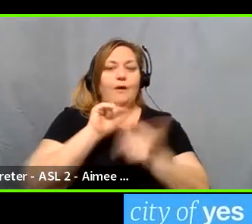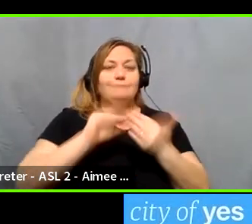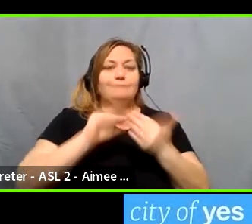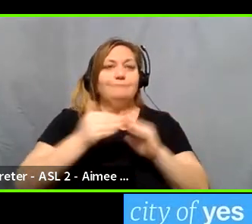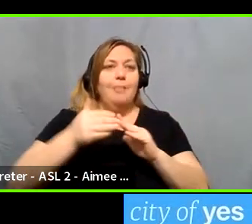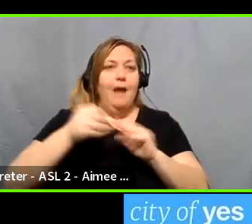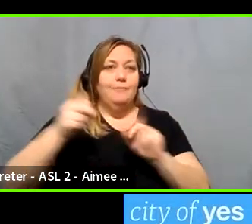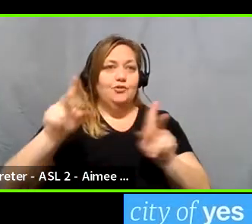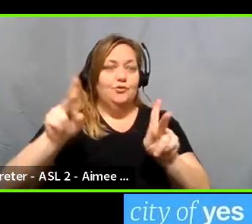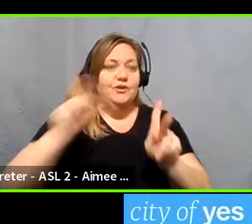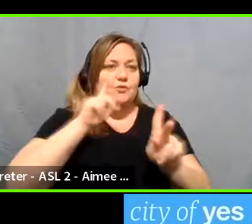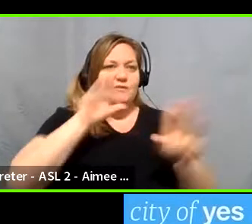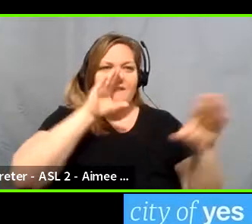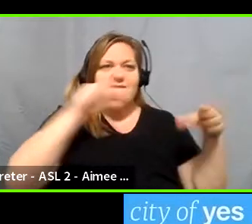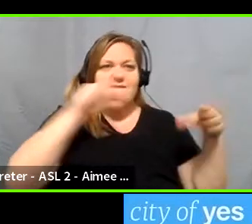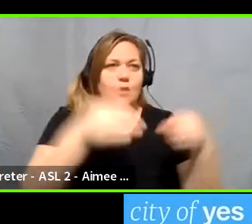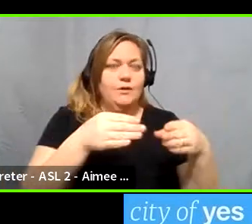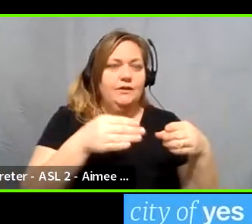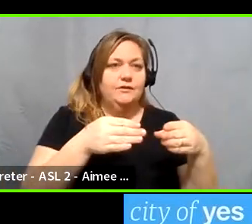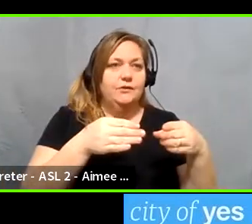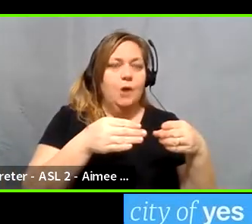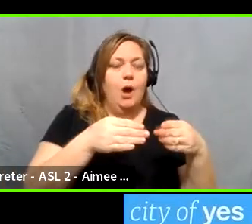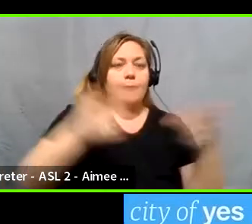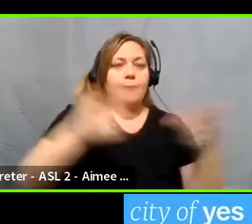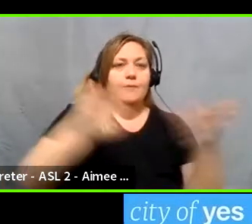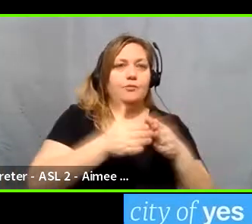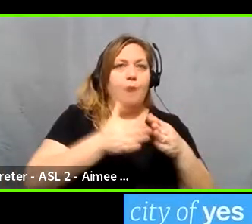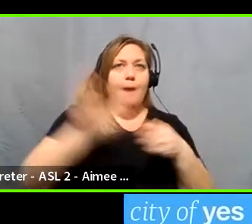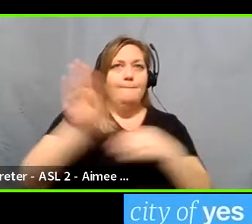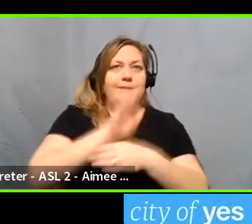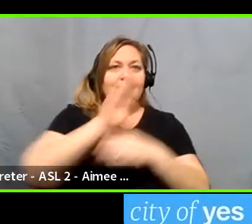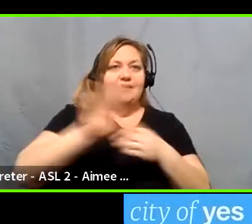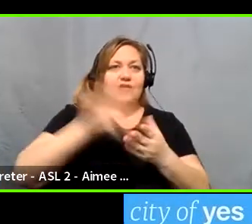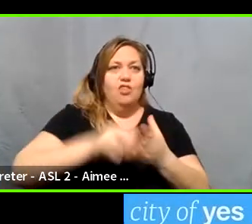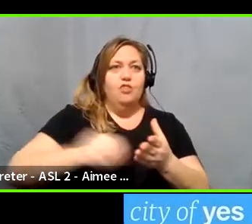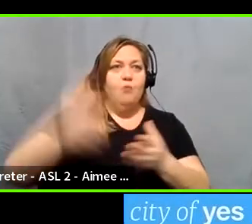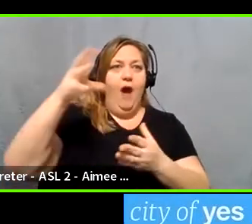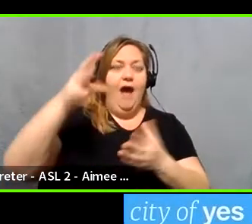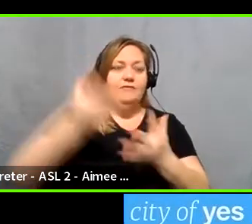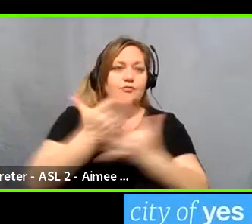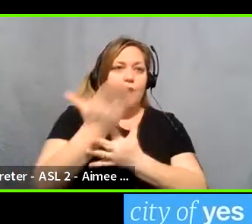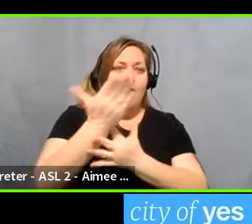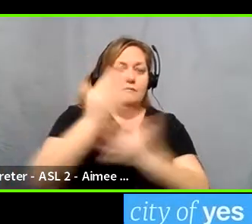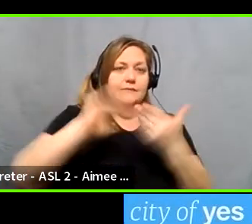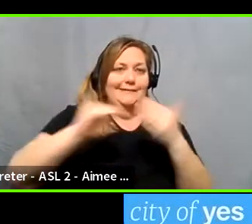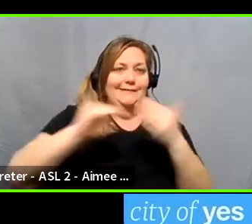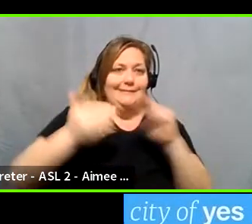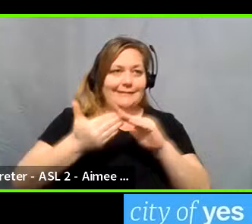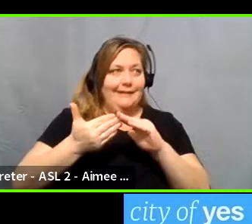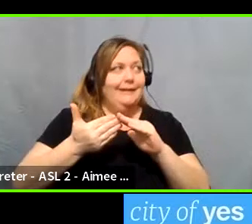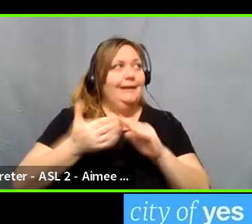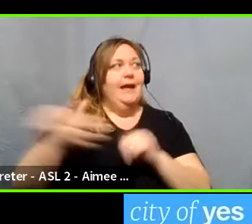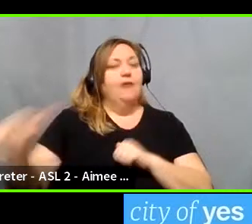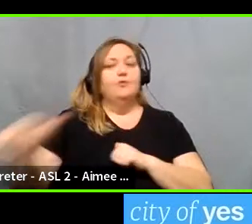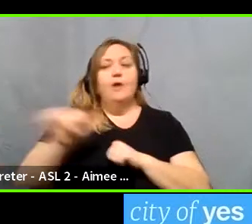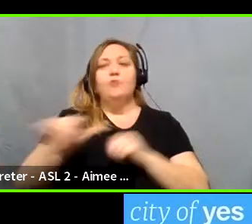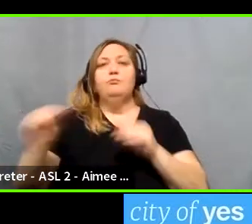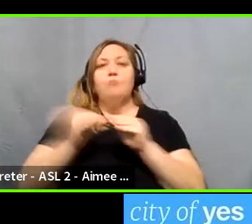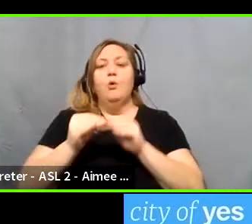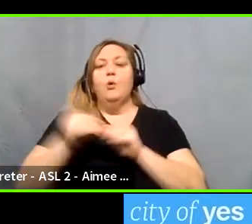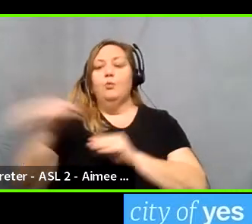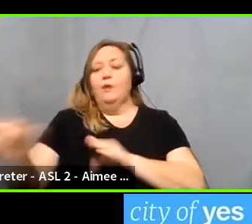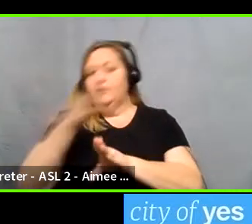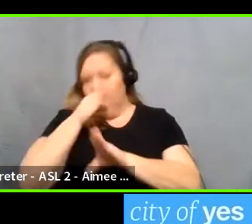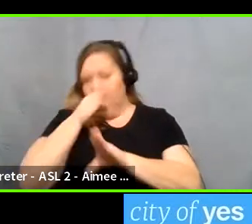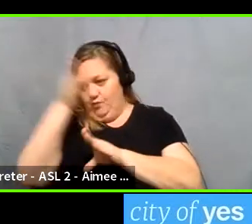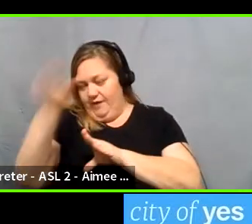focused in on making sure our small businesses thrive throughout the city, as well as more of one that's directed